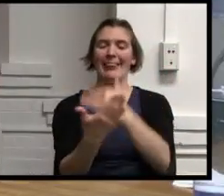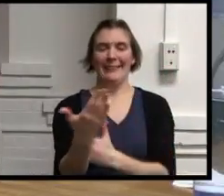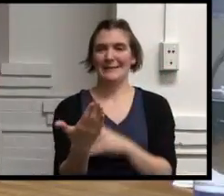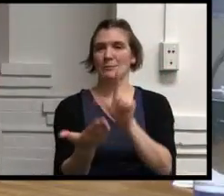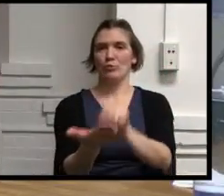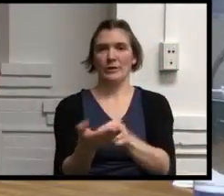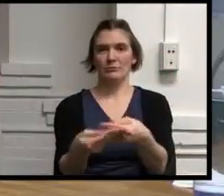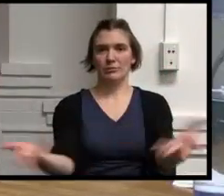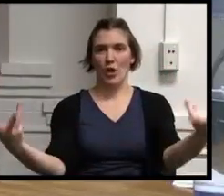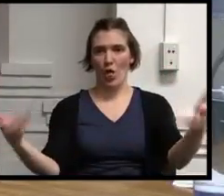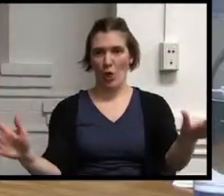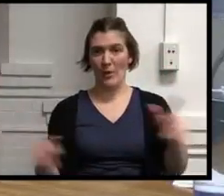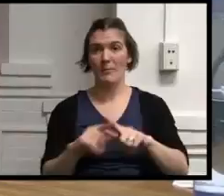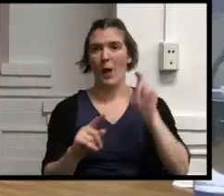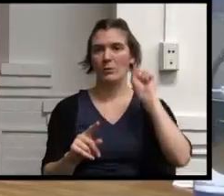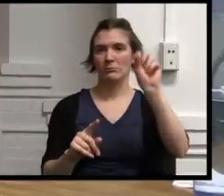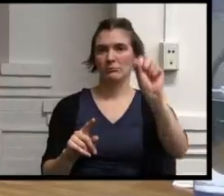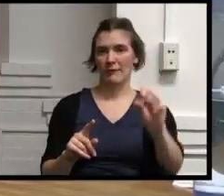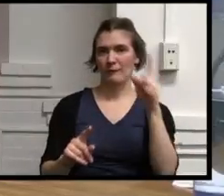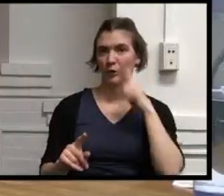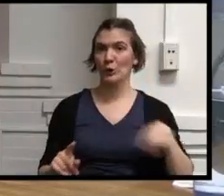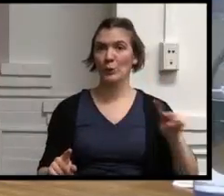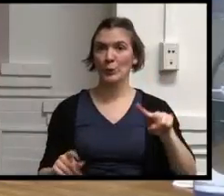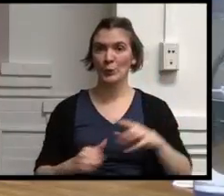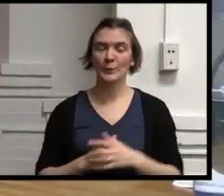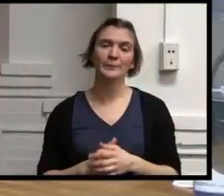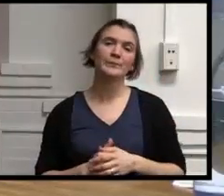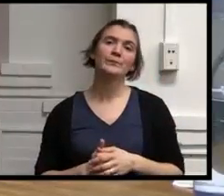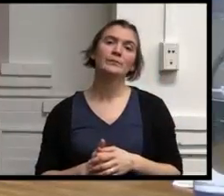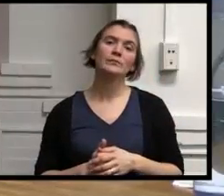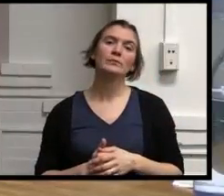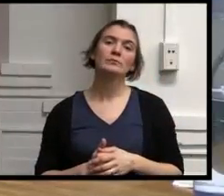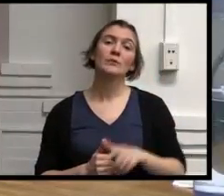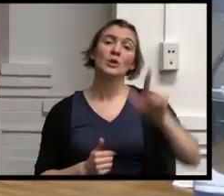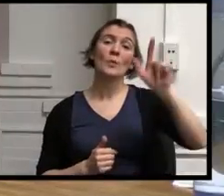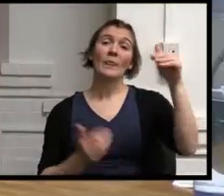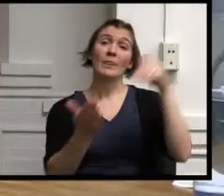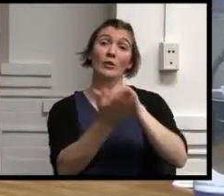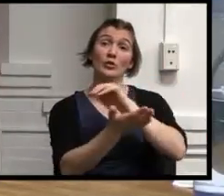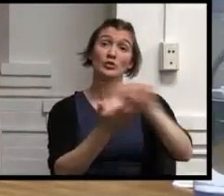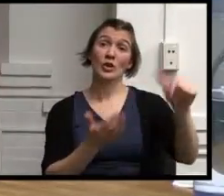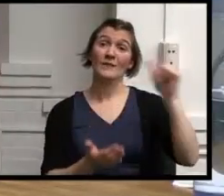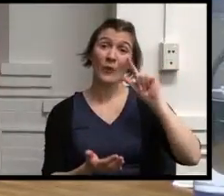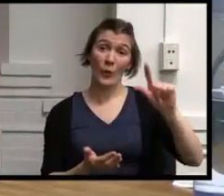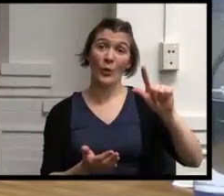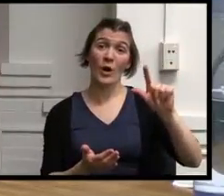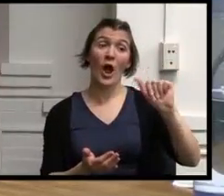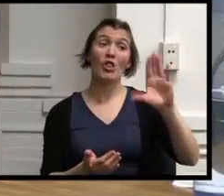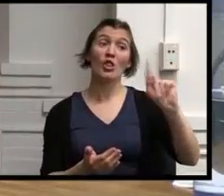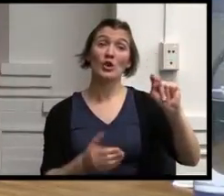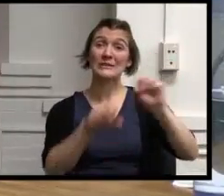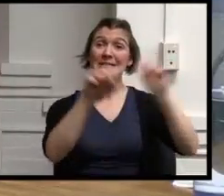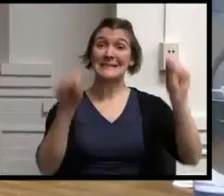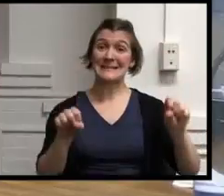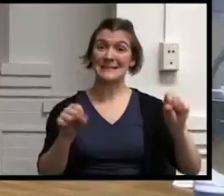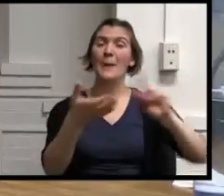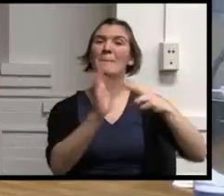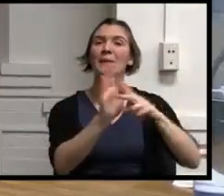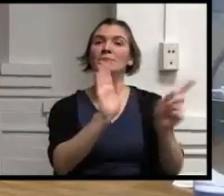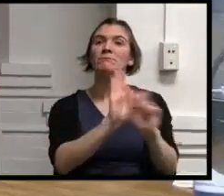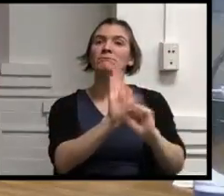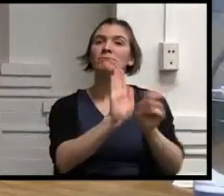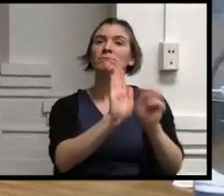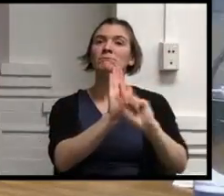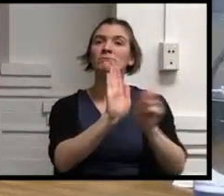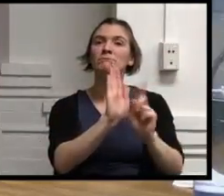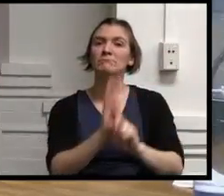that I provided you, that's in the notebook on this topic, there's $21,000 for a station alerting system. That's the system that